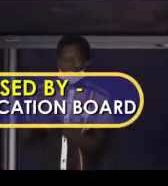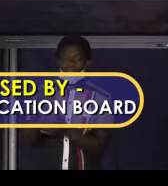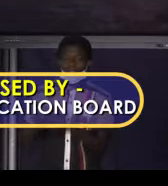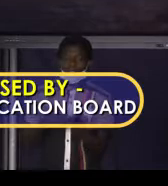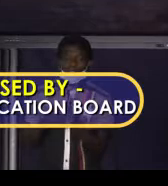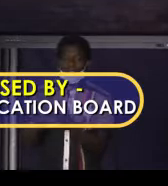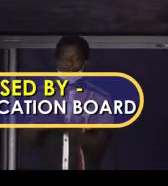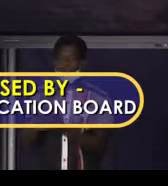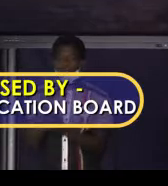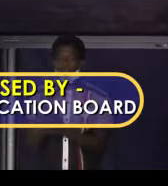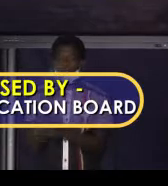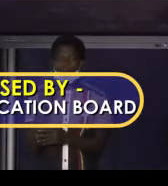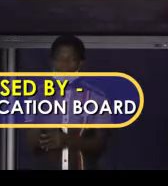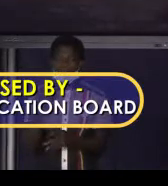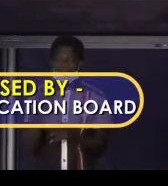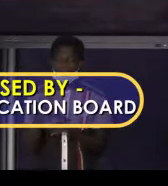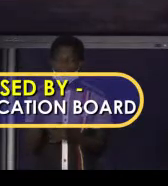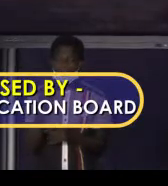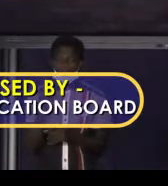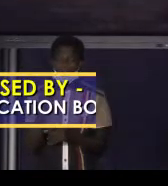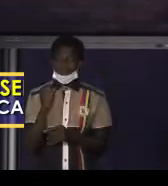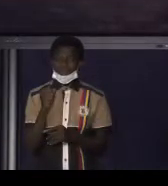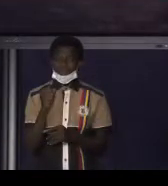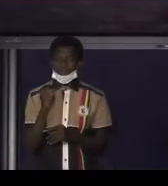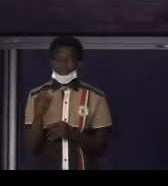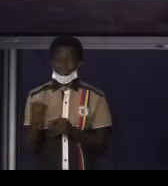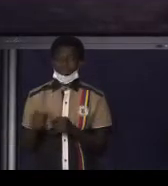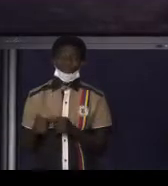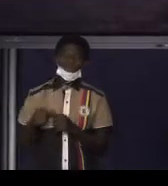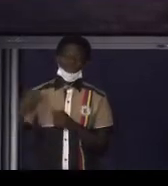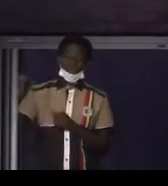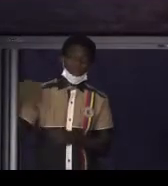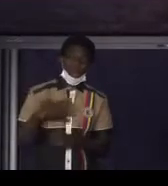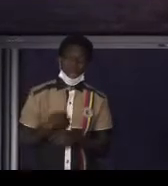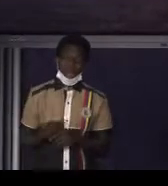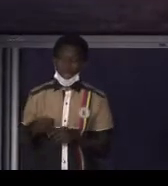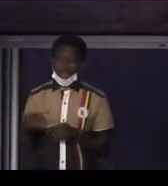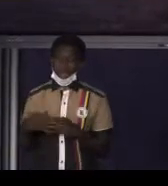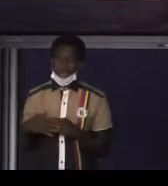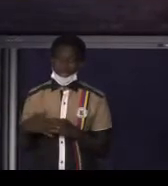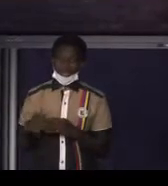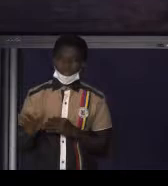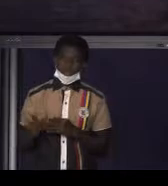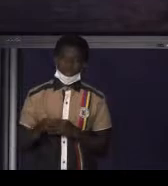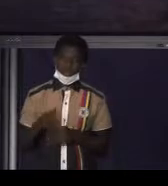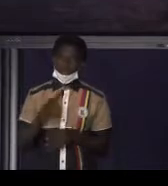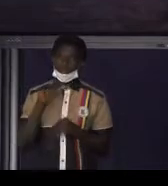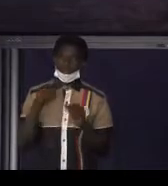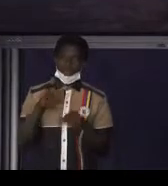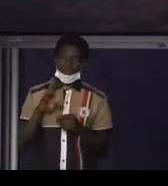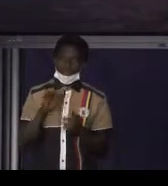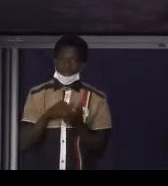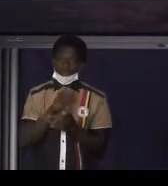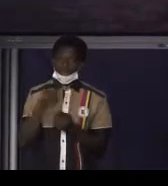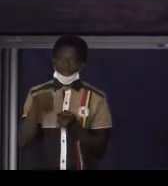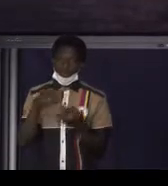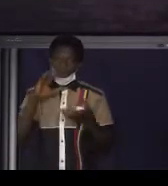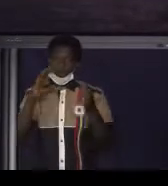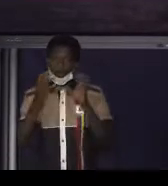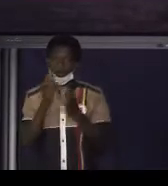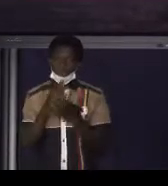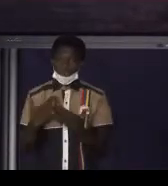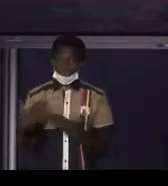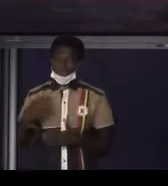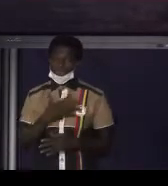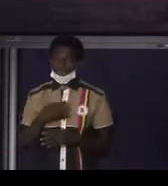repetition of the meaning of one of the words. Far and away. We can use this when comparing something,